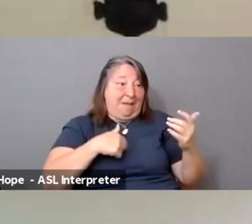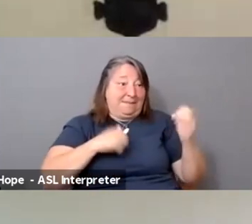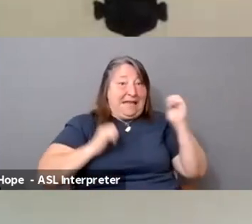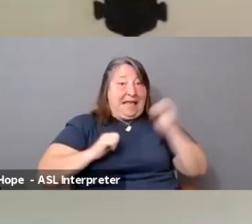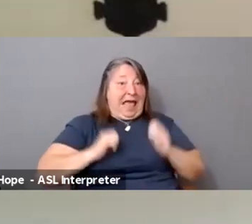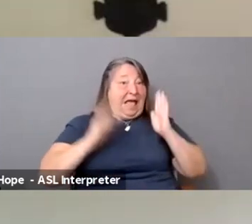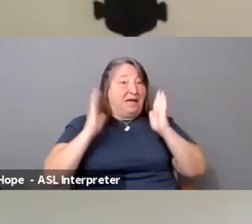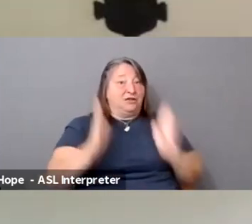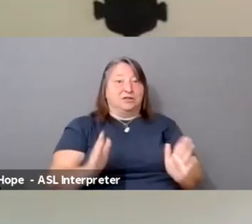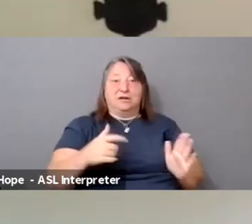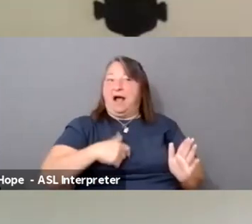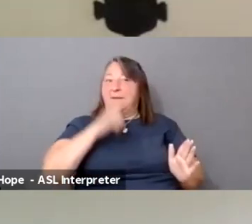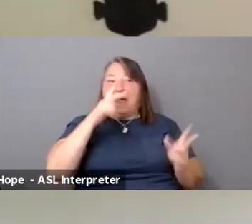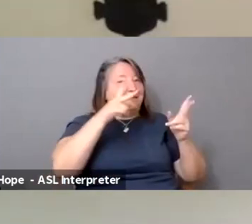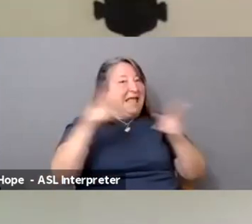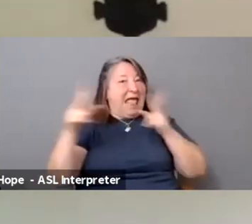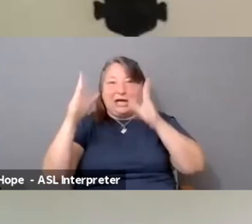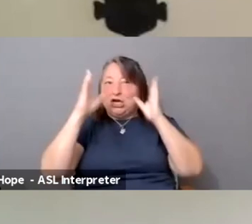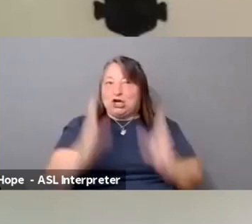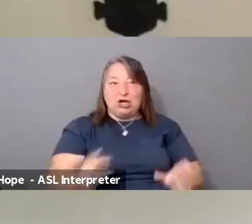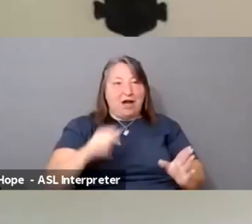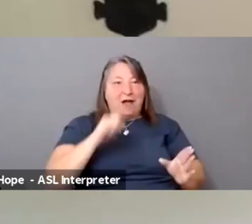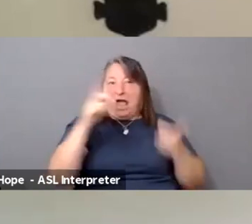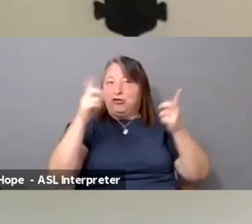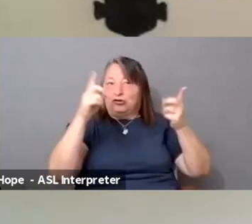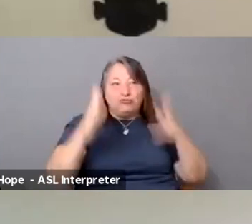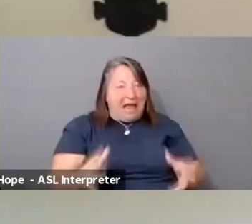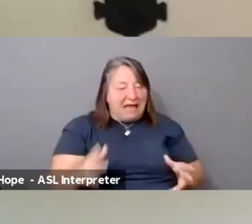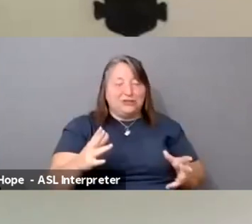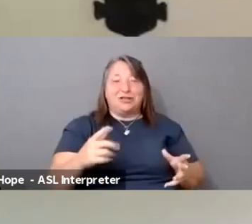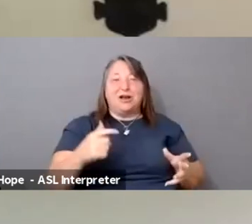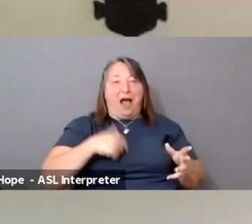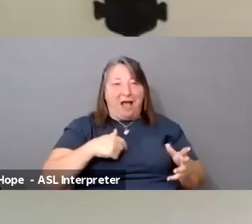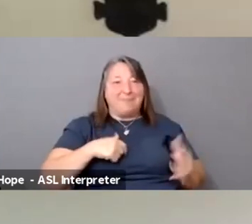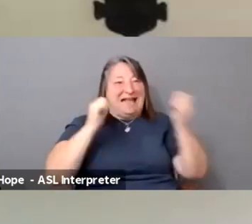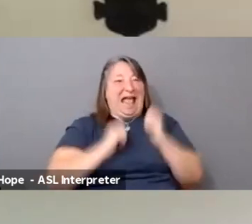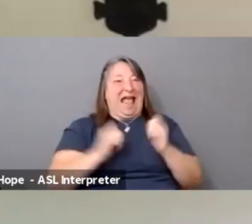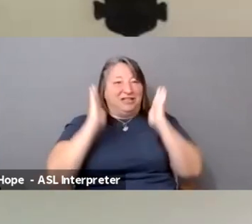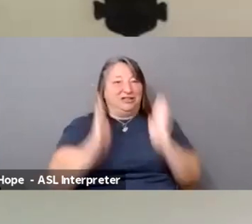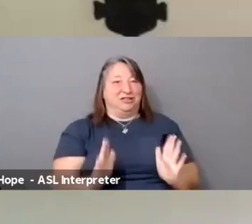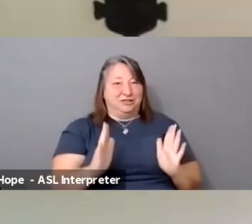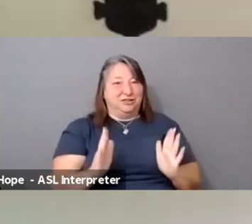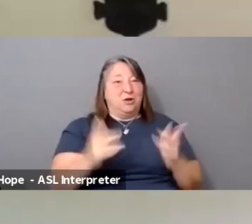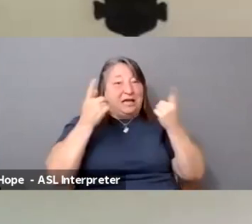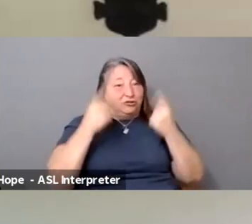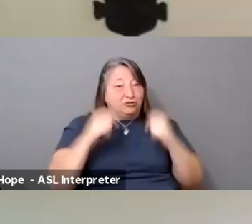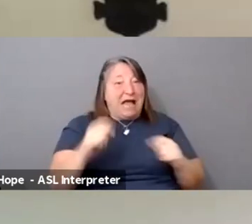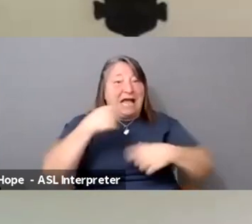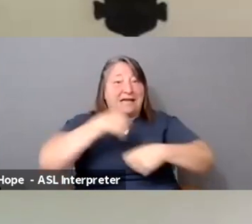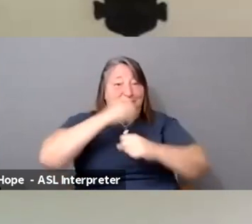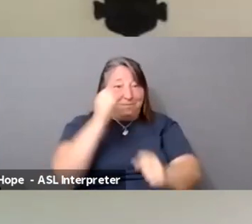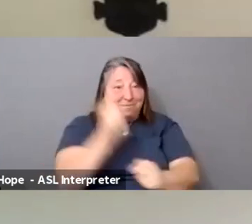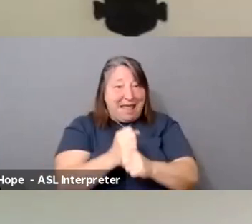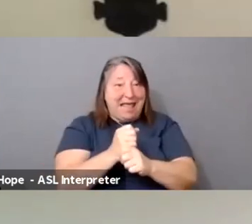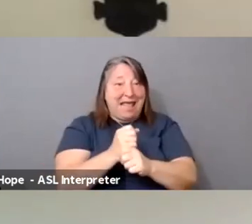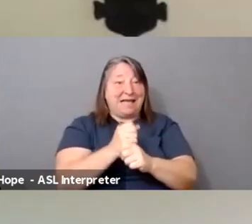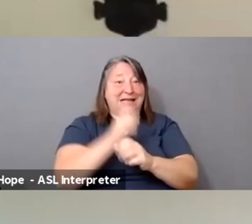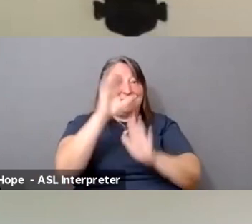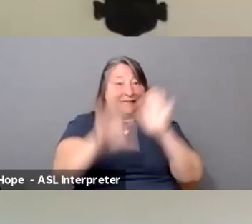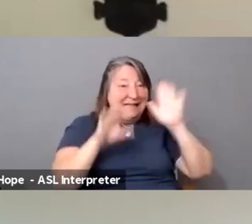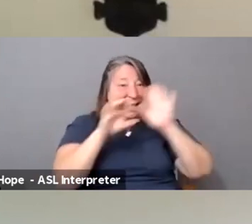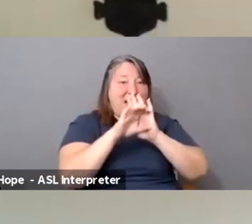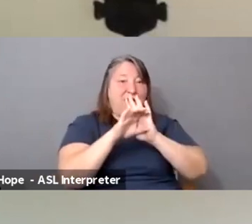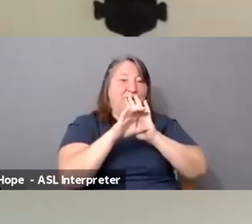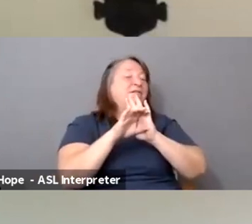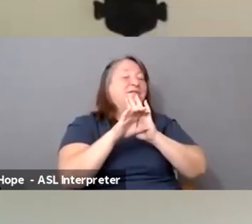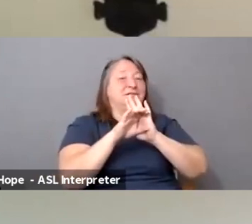in the editing room or any of that. But I did try and make her, as much as is possible, I did try and not have her